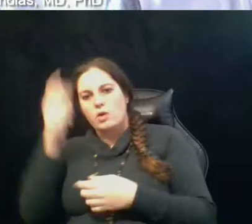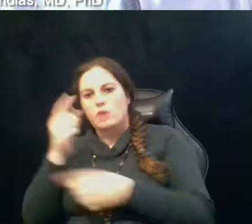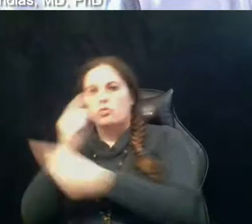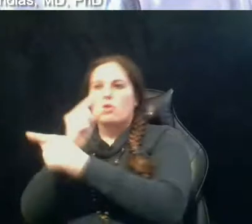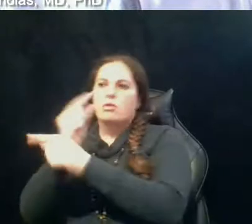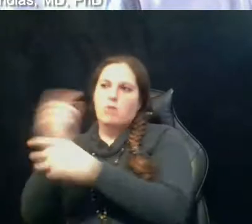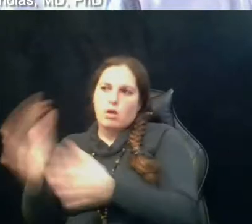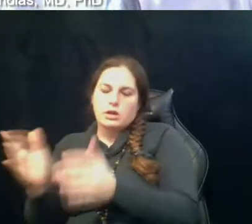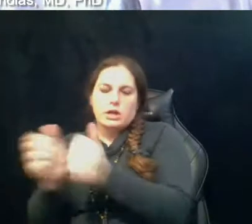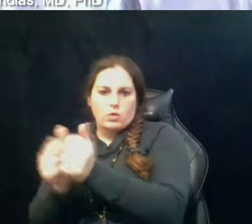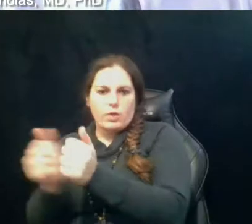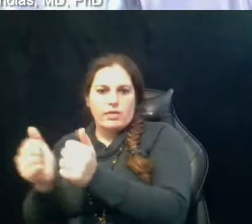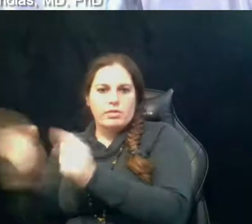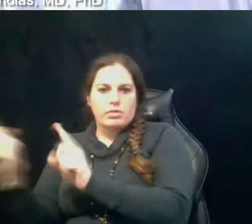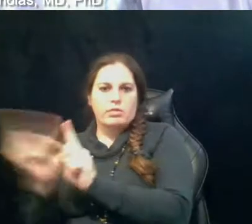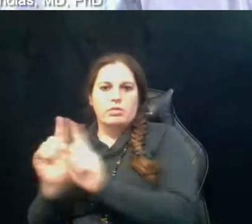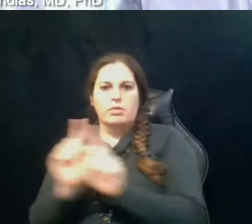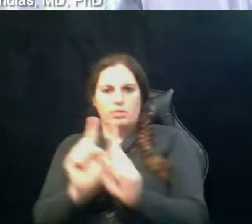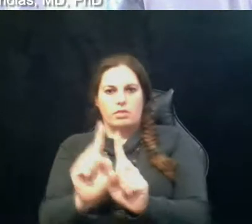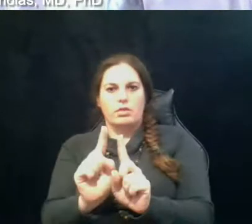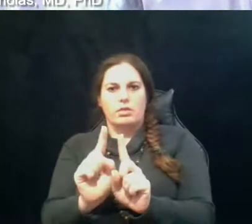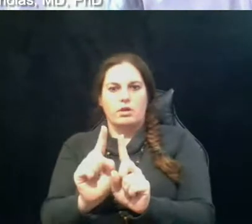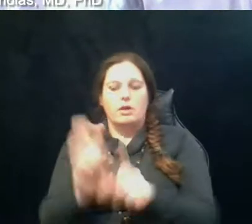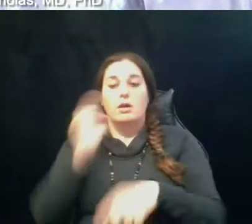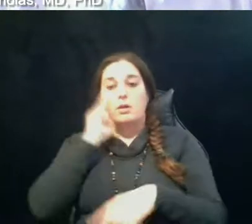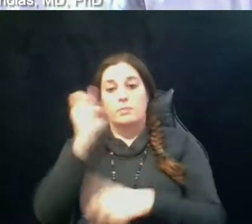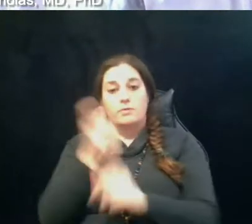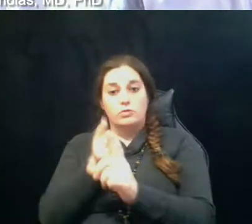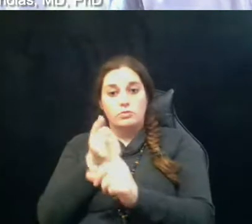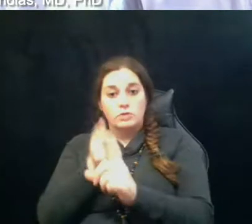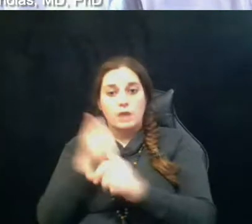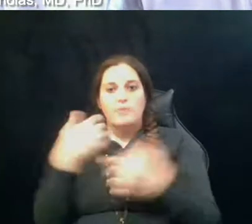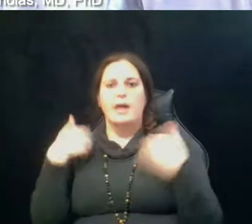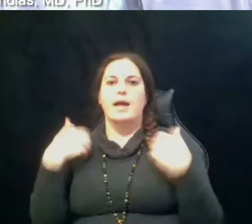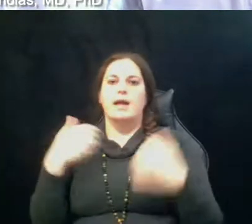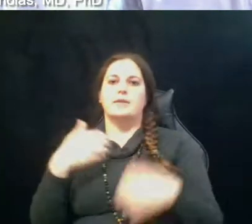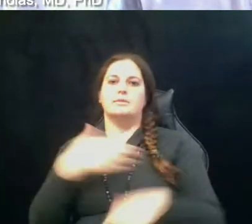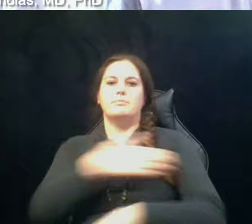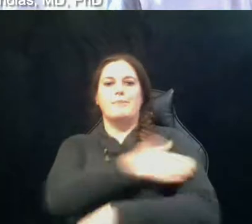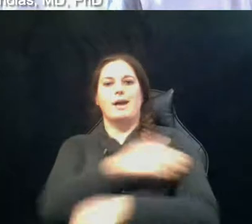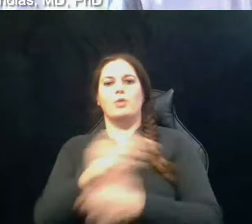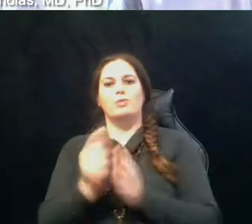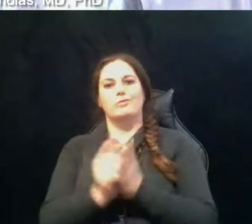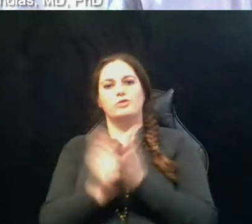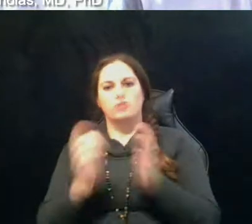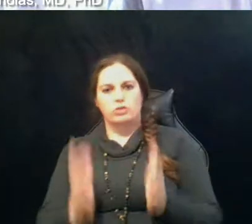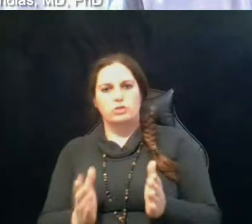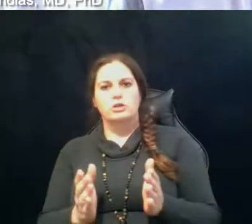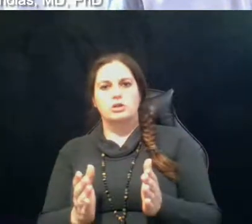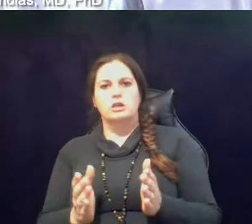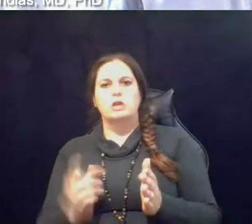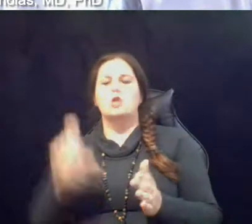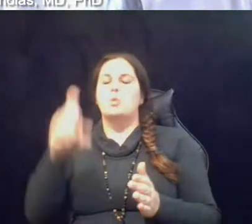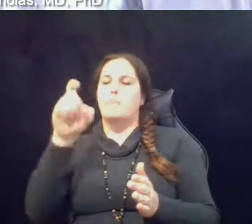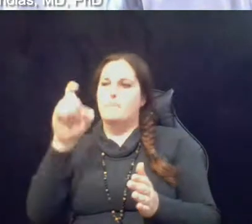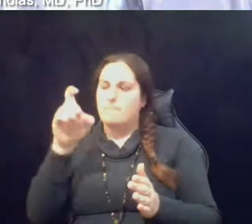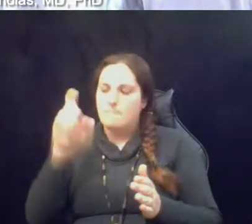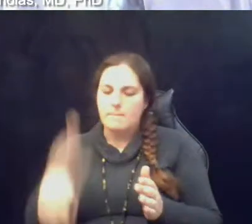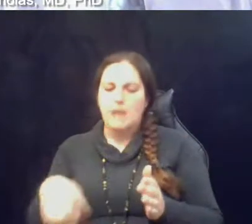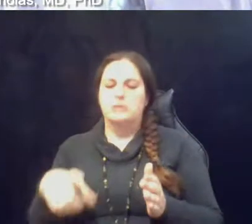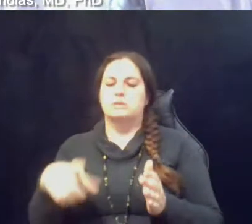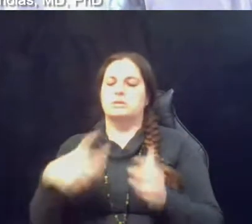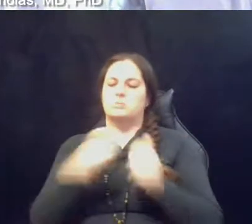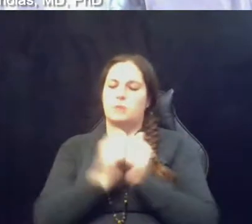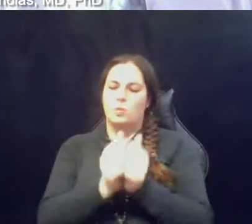or legal power of attorney over because they need help with big decisions, you need to be present with them to provide consent. Although